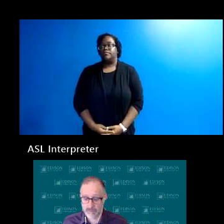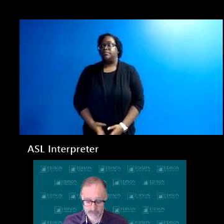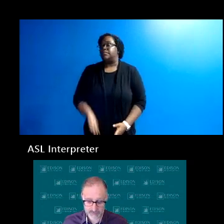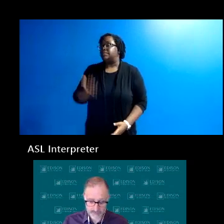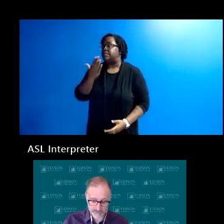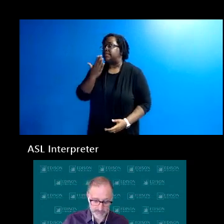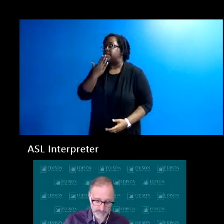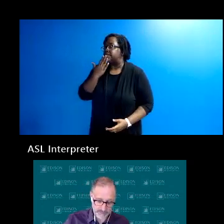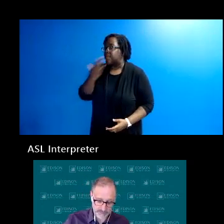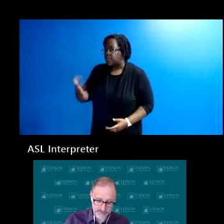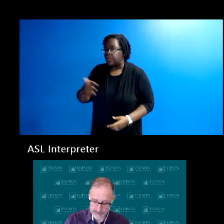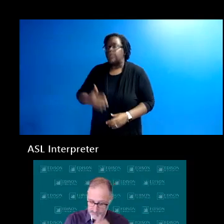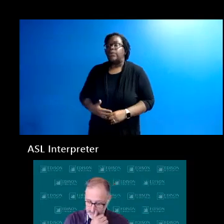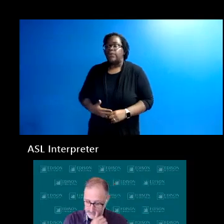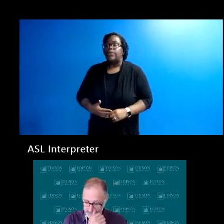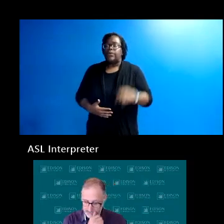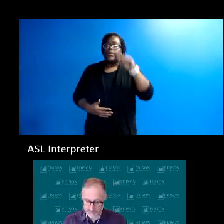Thank you.